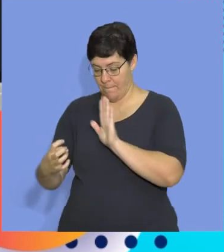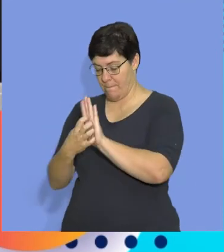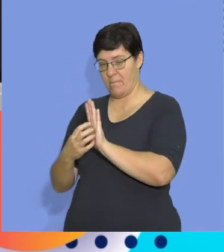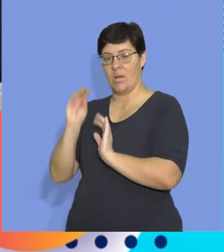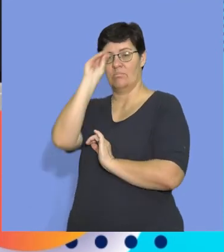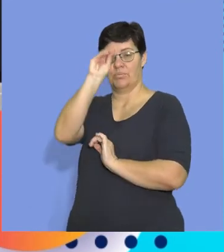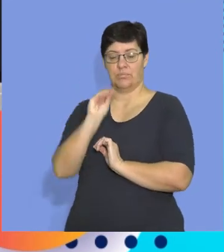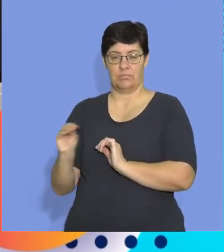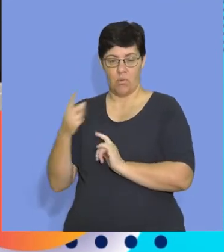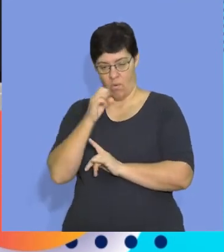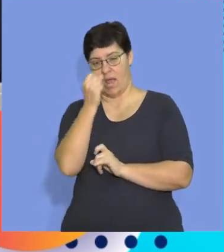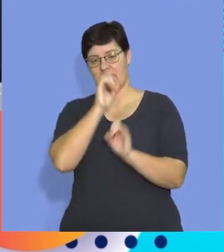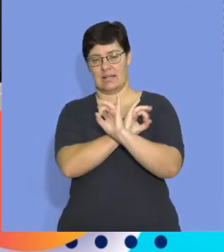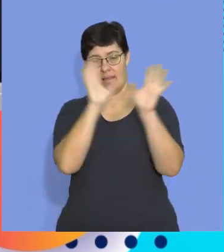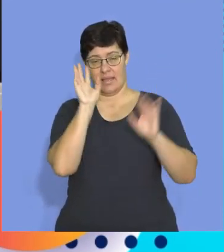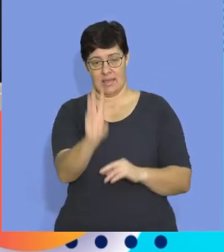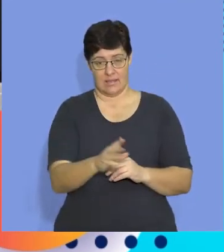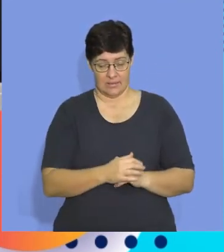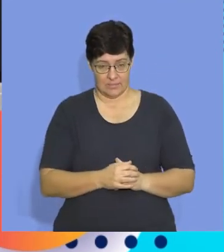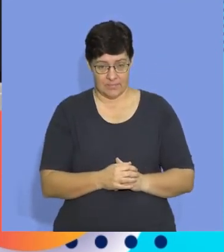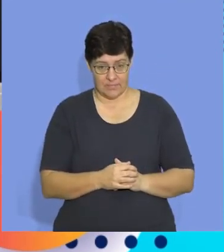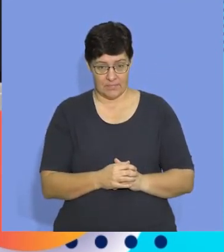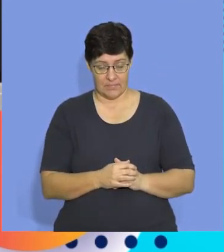it. Okay, so that's what that question is.